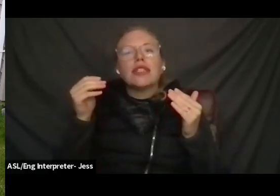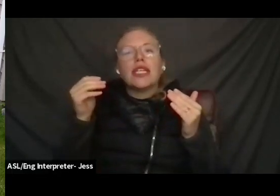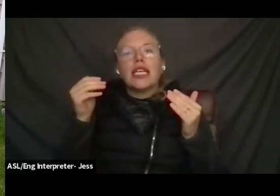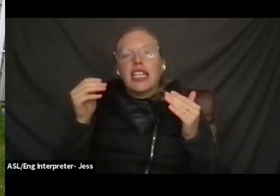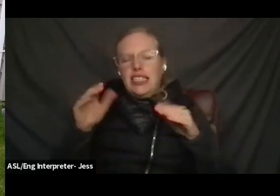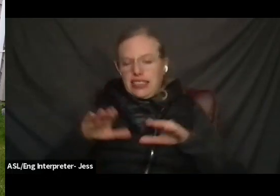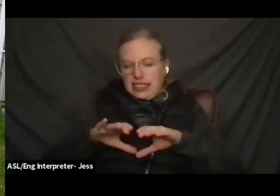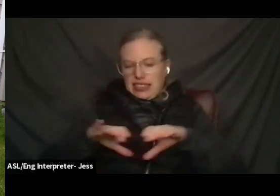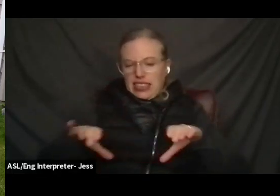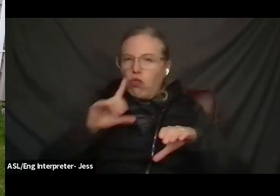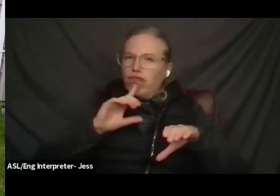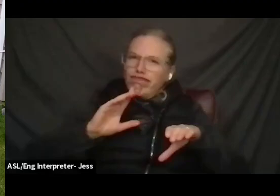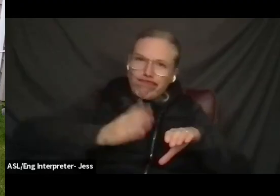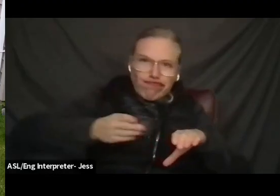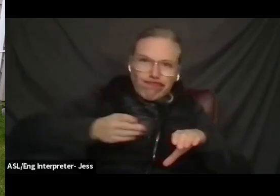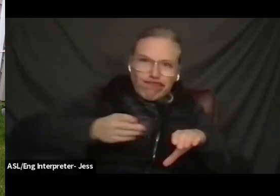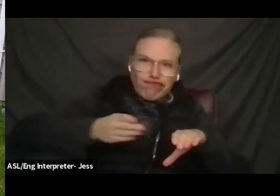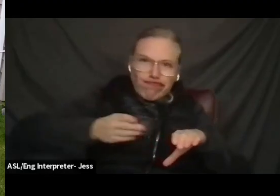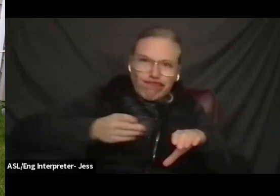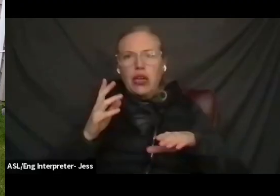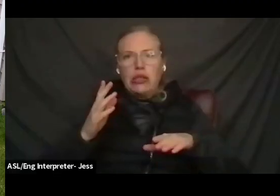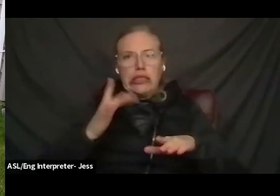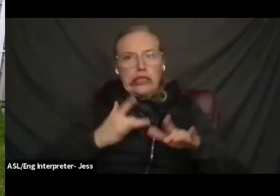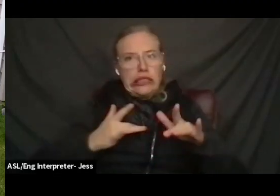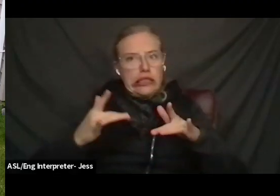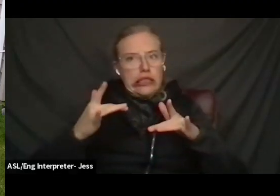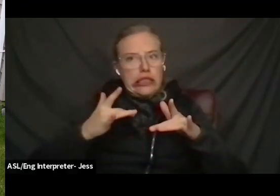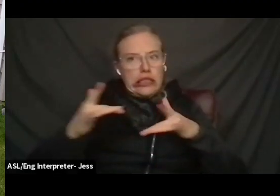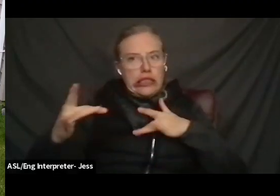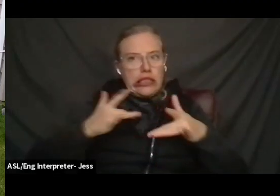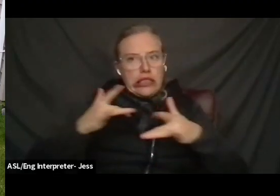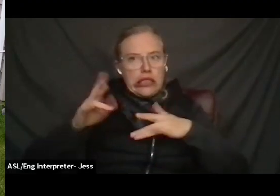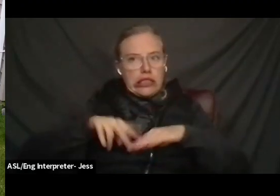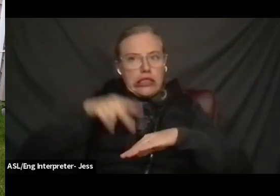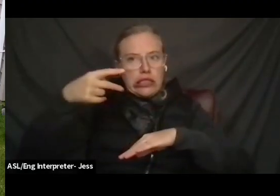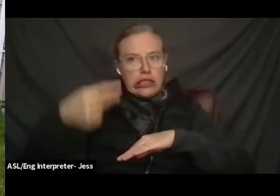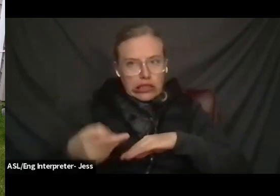sidewalk was really cracked and heaved, and it was becoming a really bad tripping hazard for her.